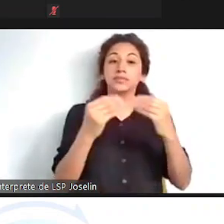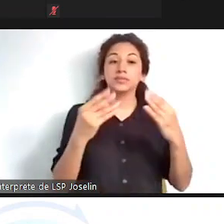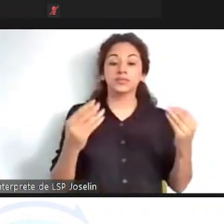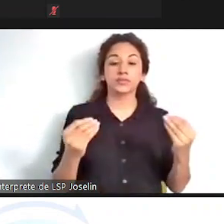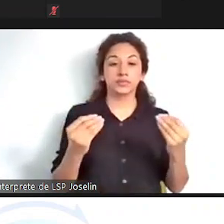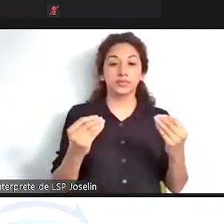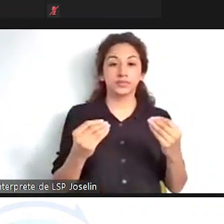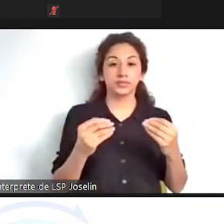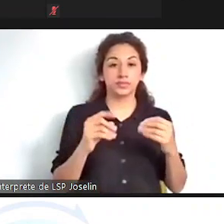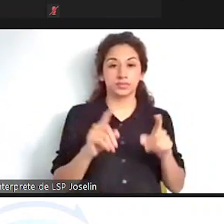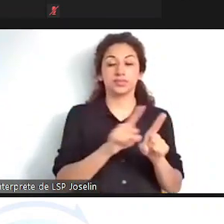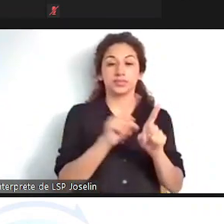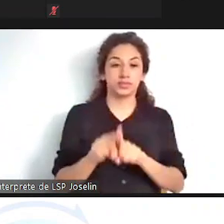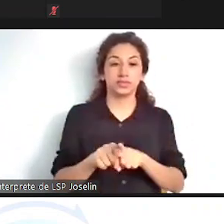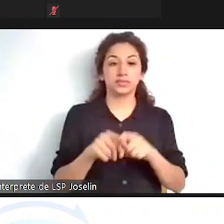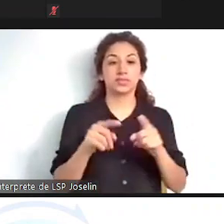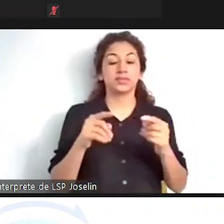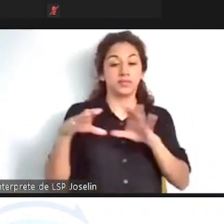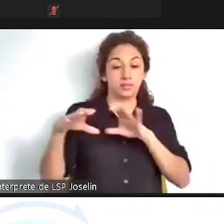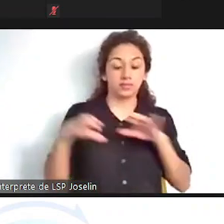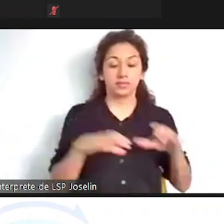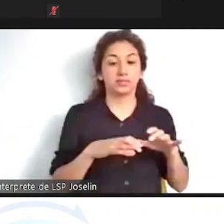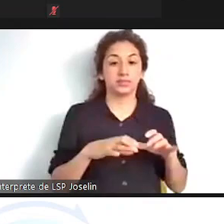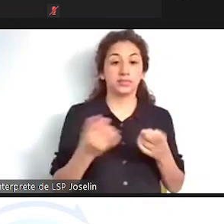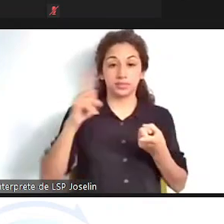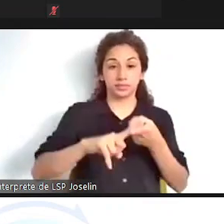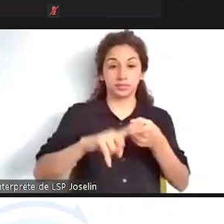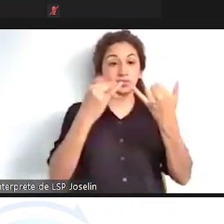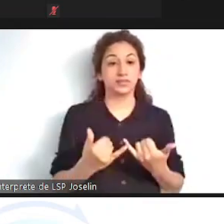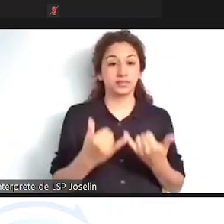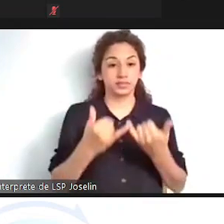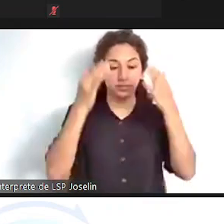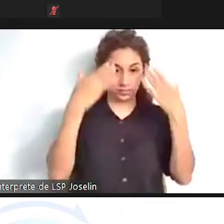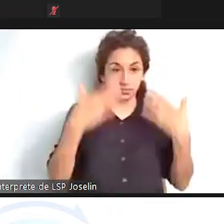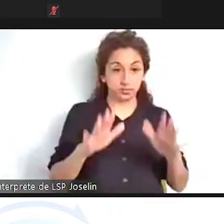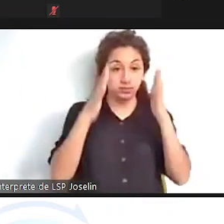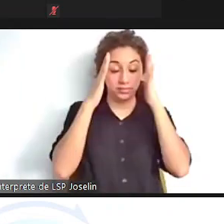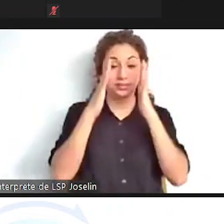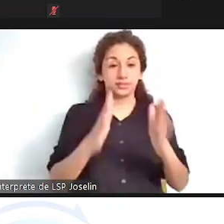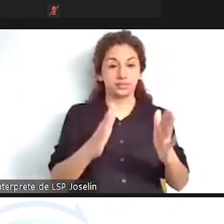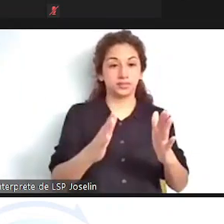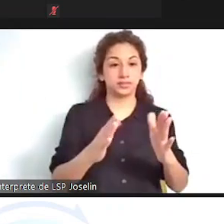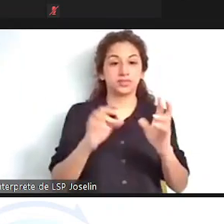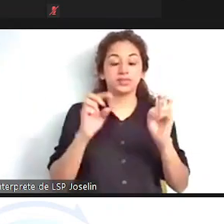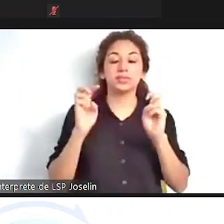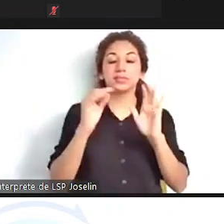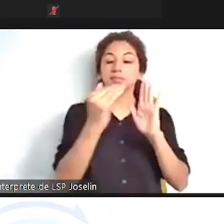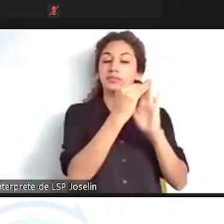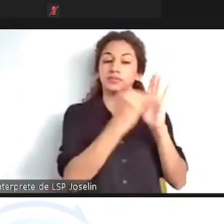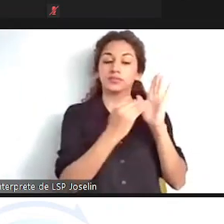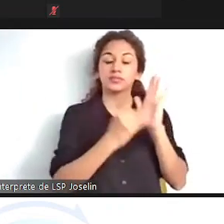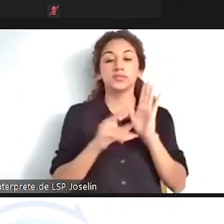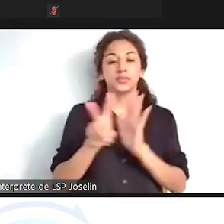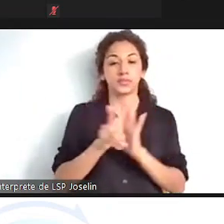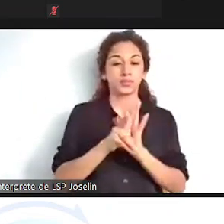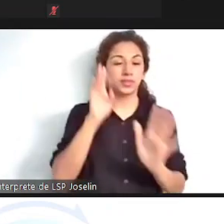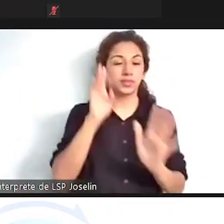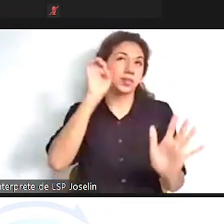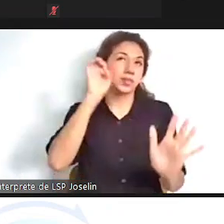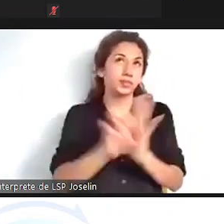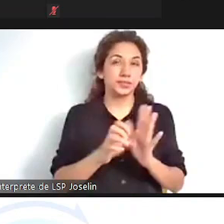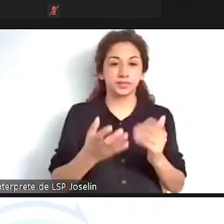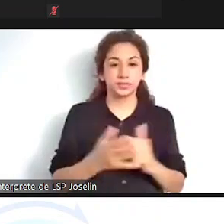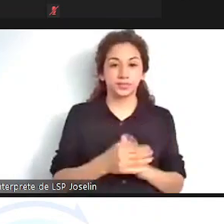seeing is that most of the national action plans up to now have focused on voluntary